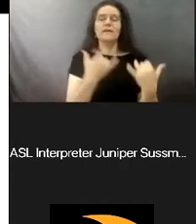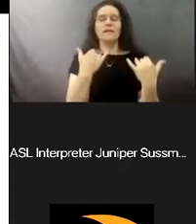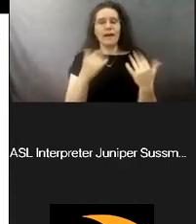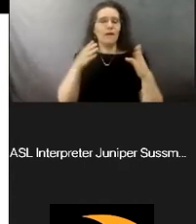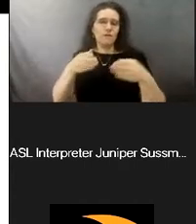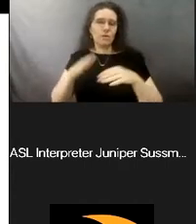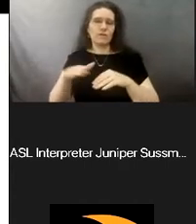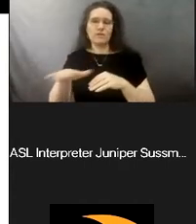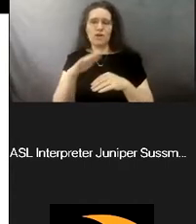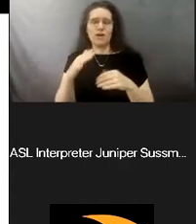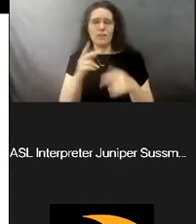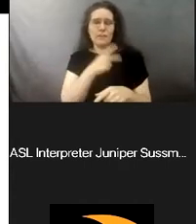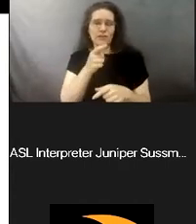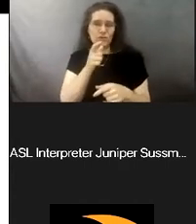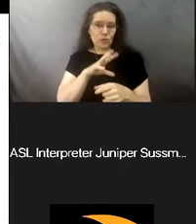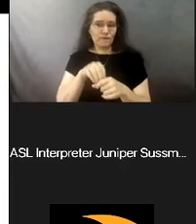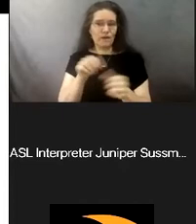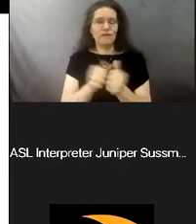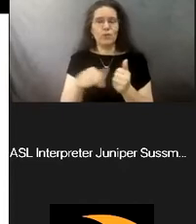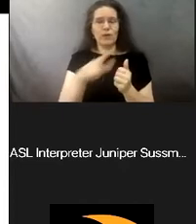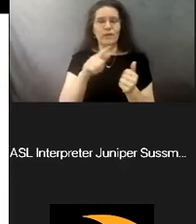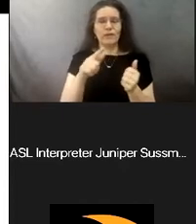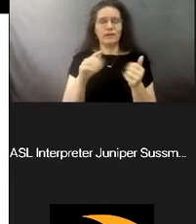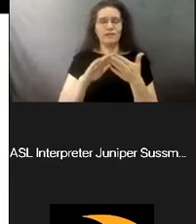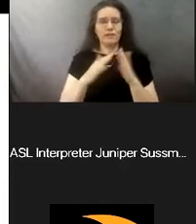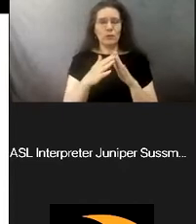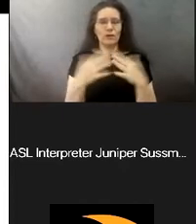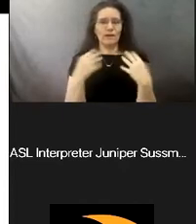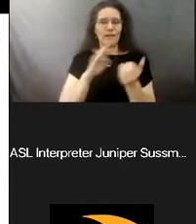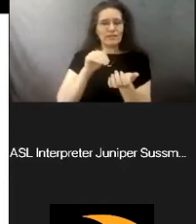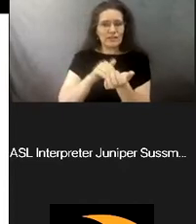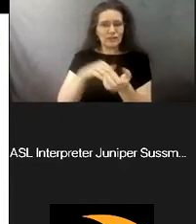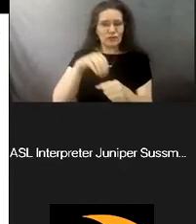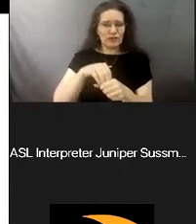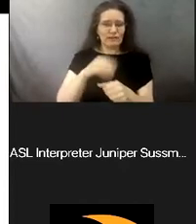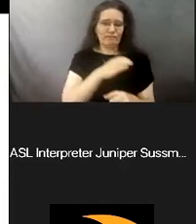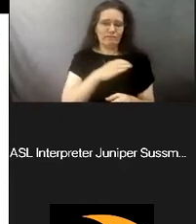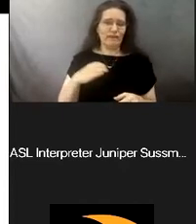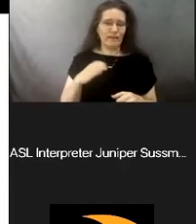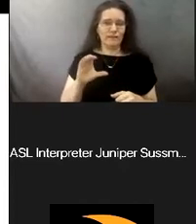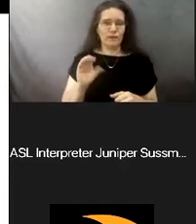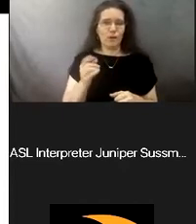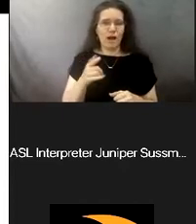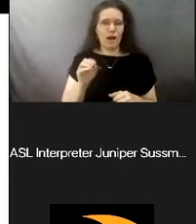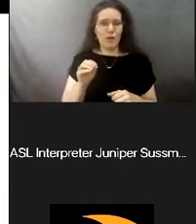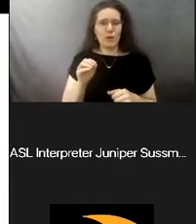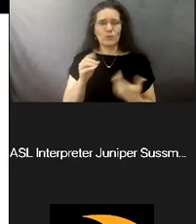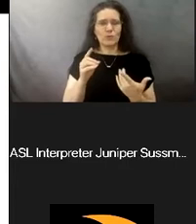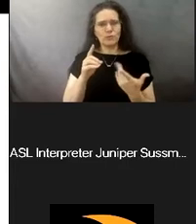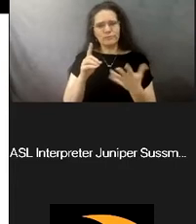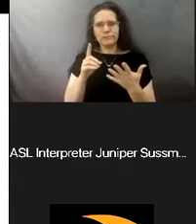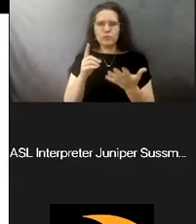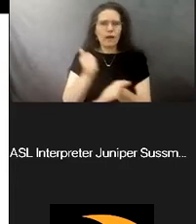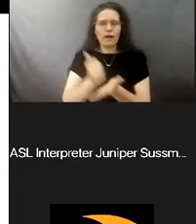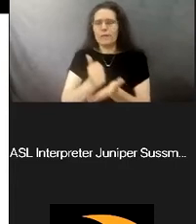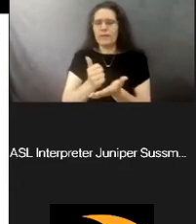our community health centers in Cleveland, to be able to help them be able to have everything that they need in place